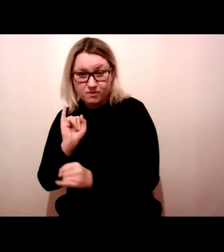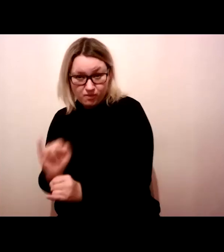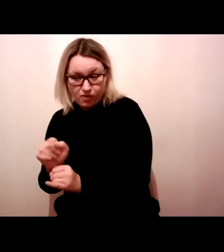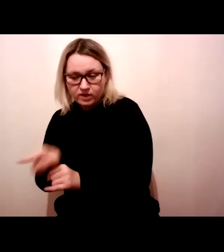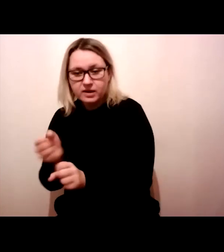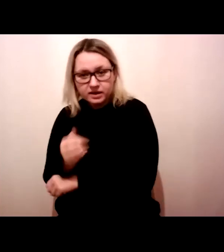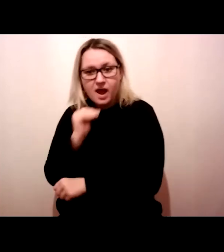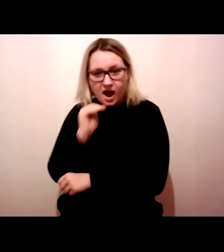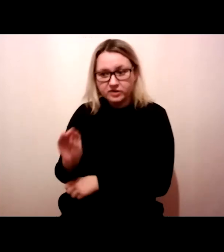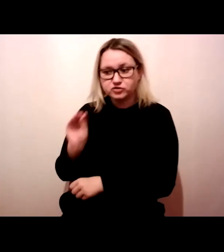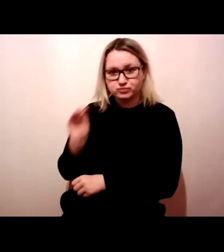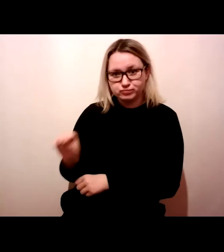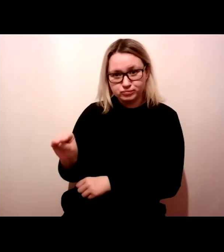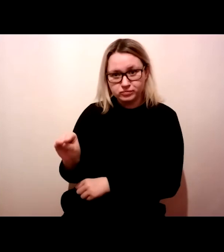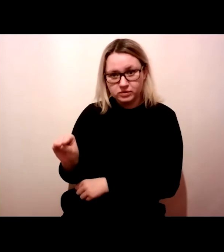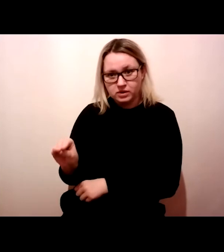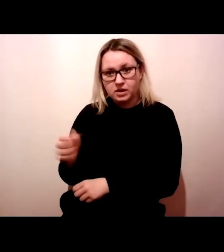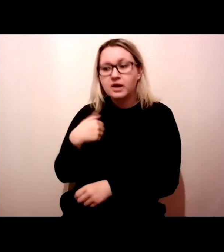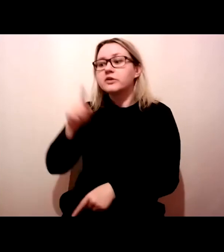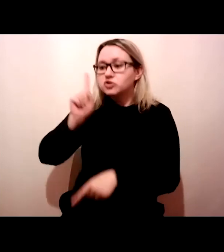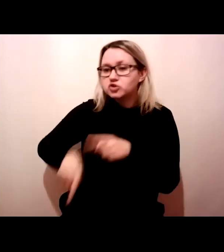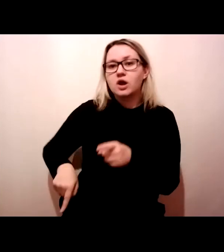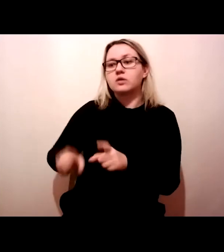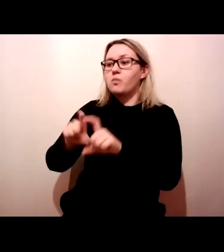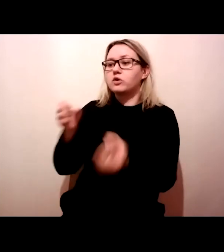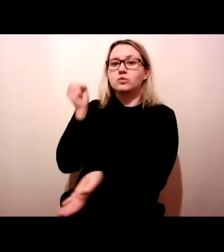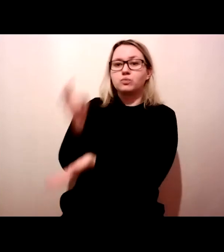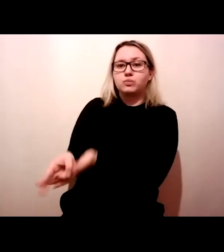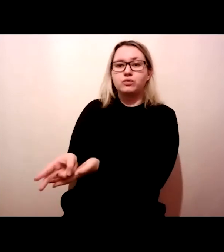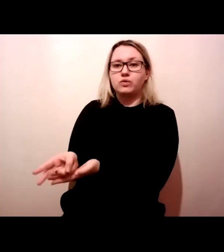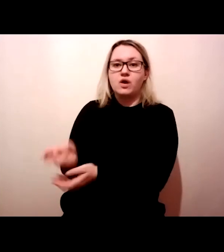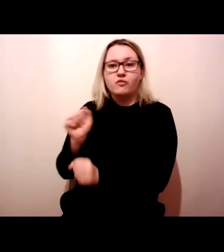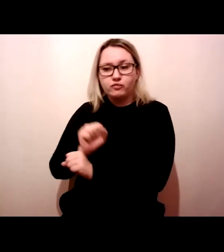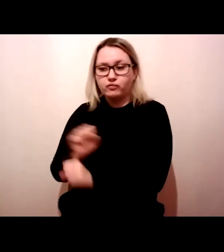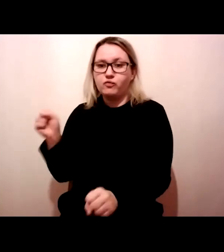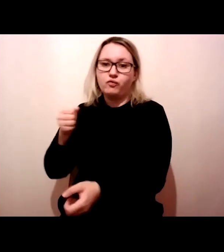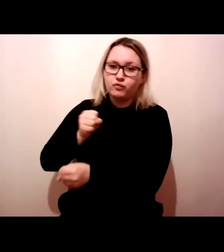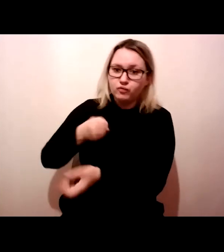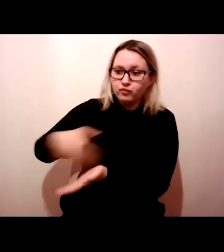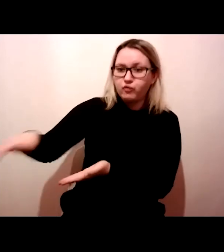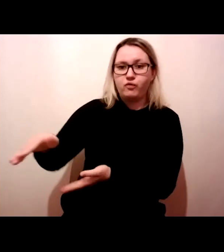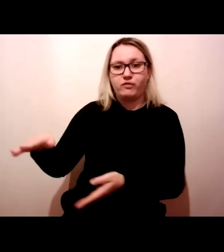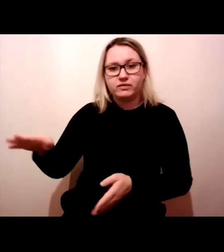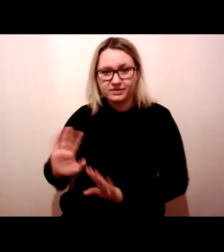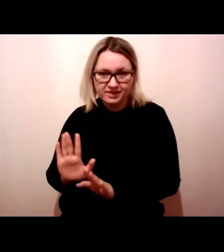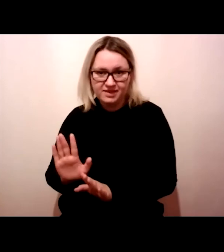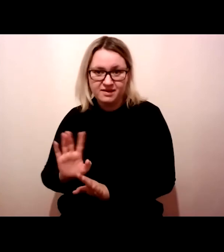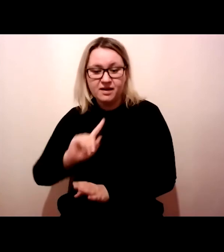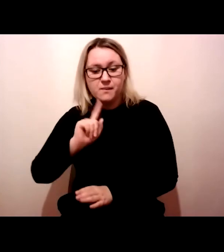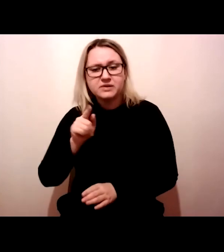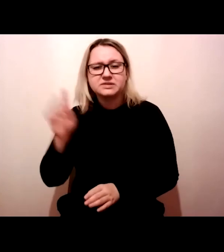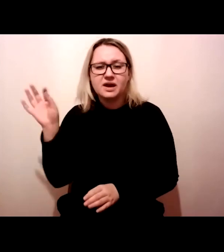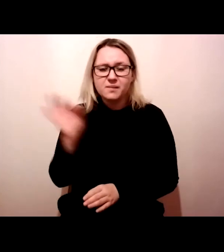a clear message to the child who is misbehaving. And we are not talking about expelling children